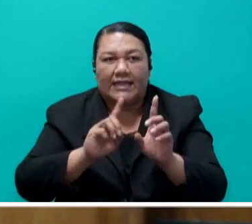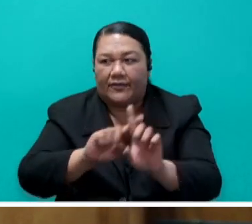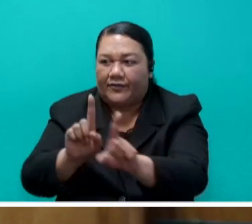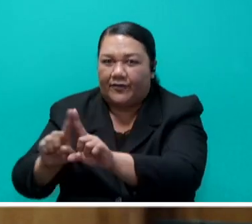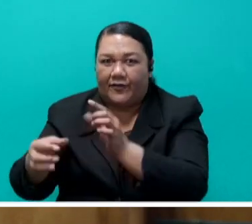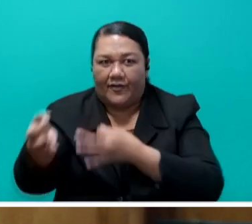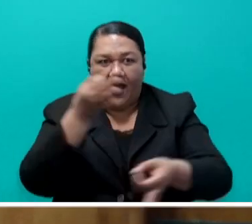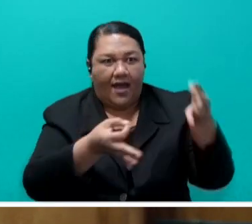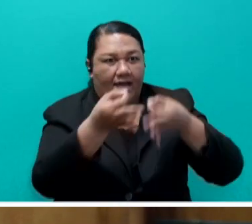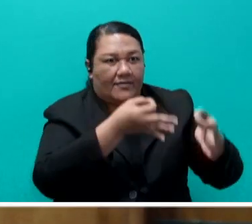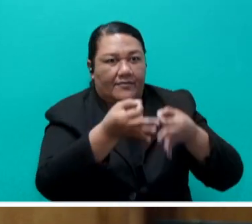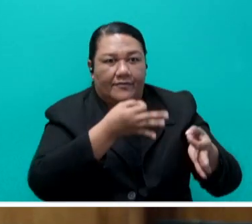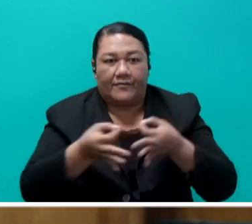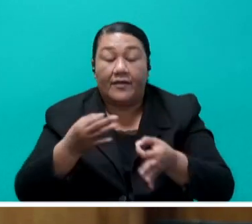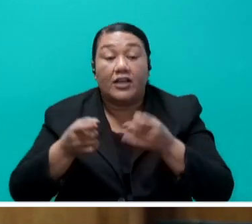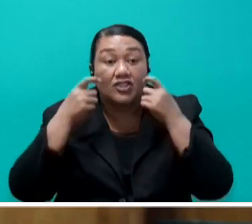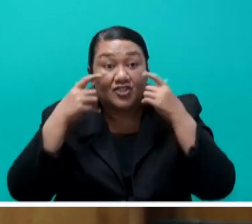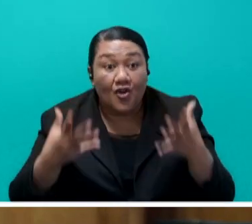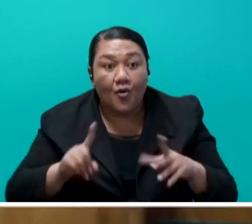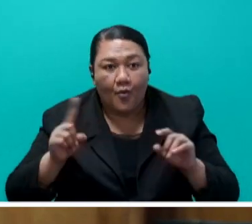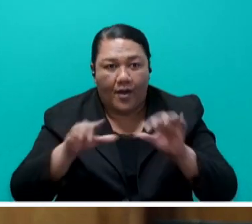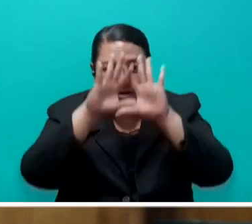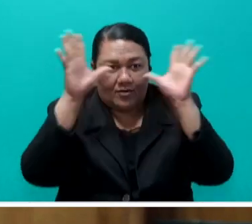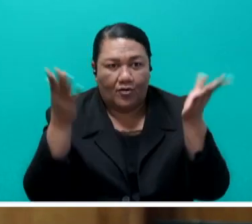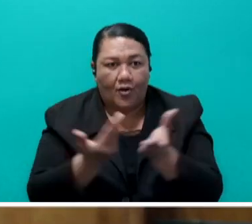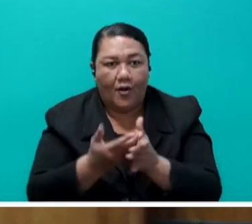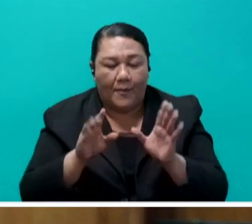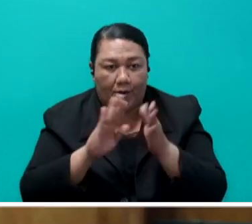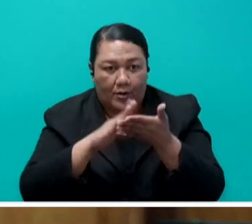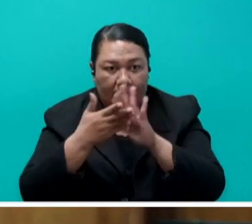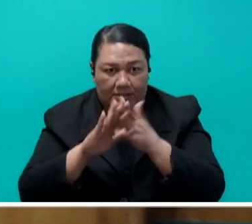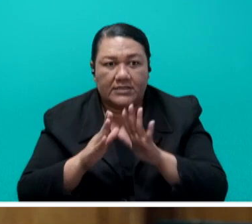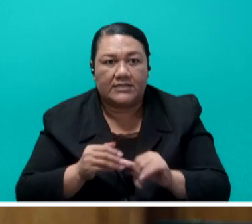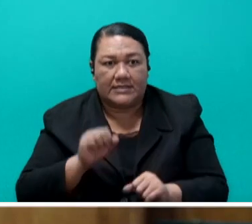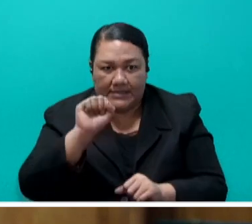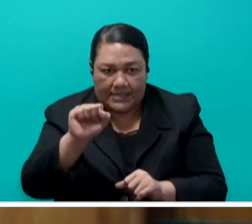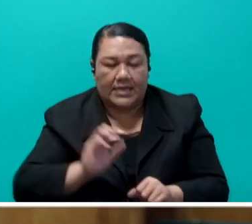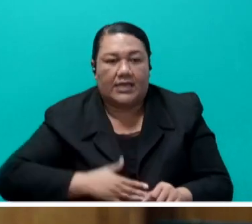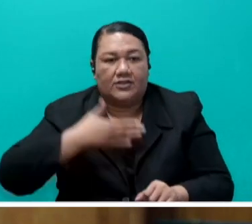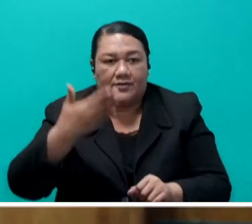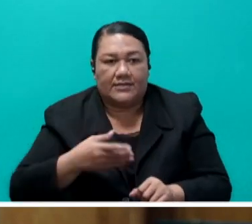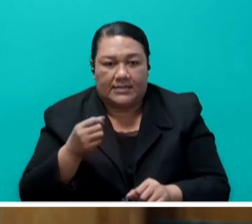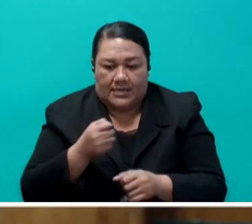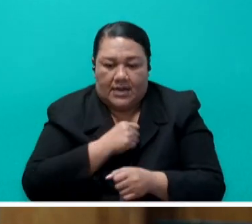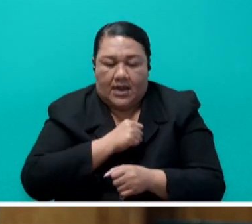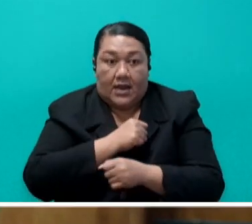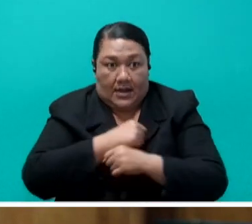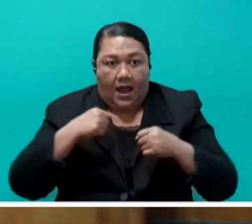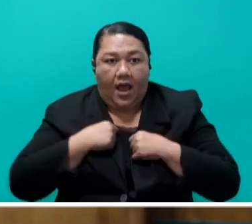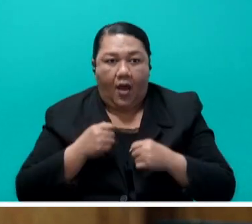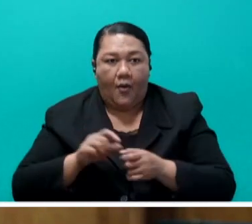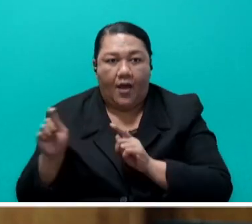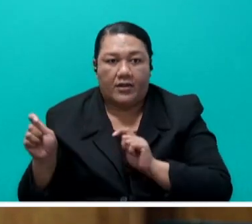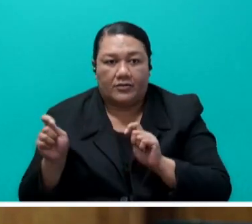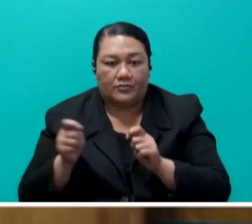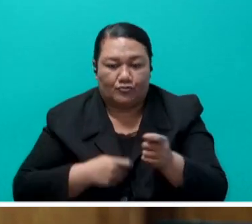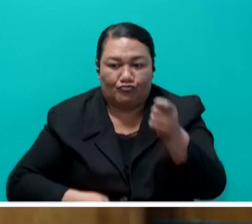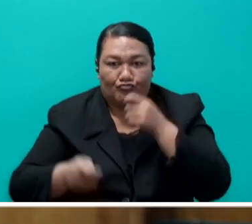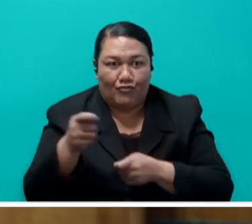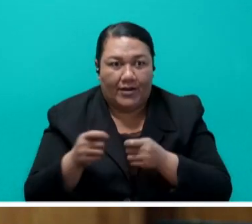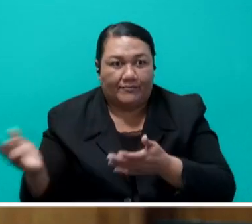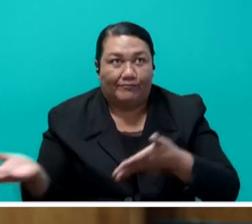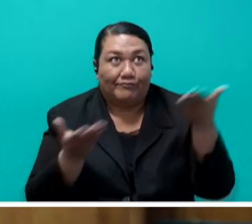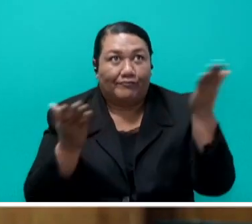members, demonstrating the global community's keen interest in our trade policies. We are pleased to have